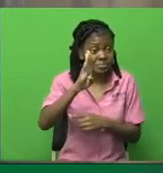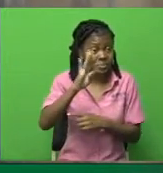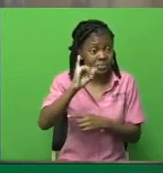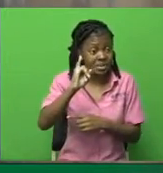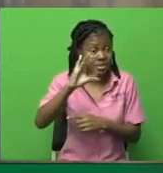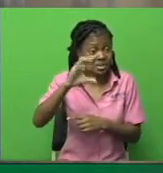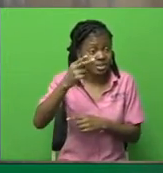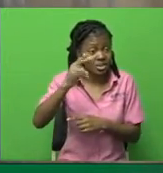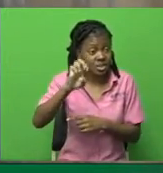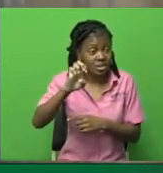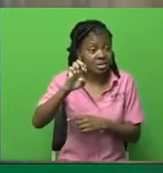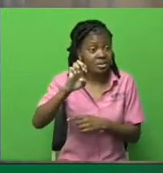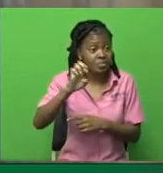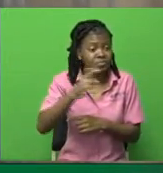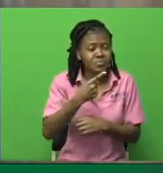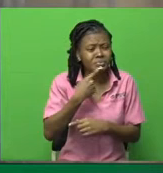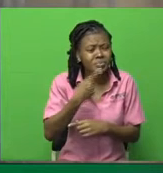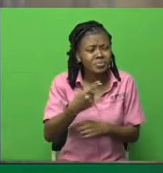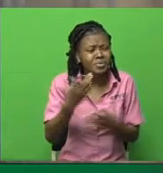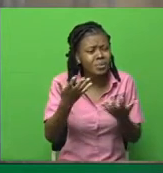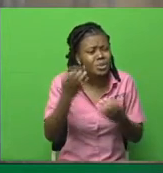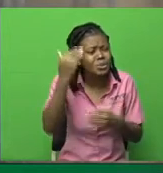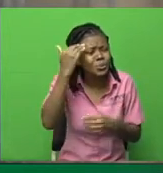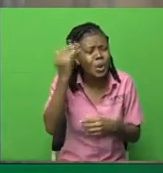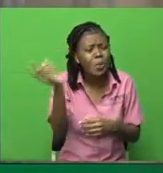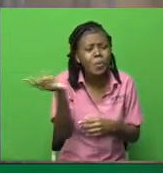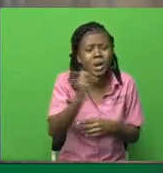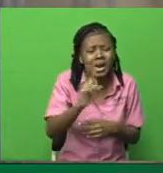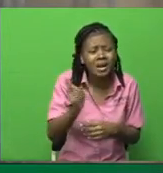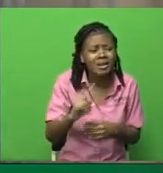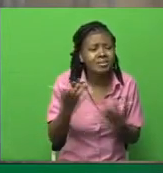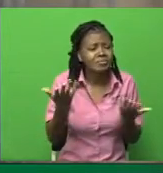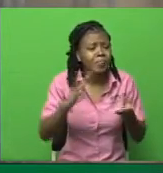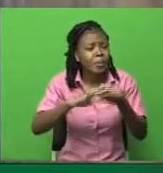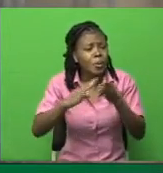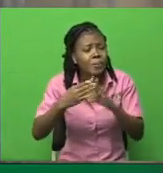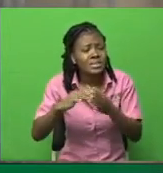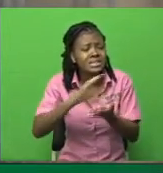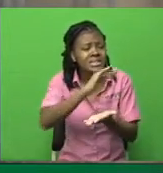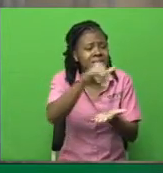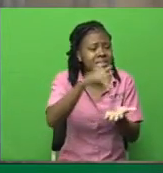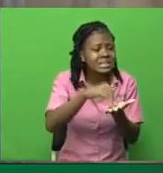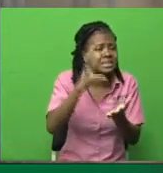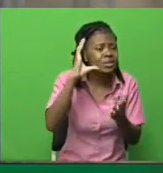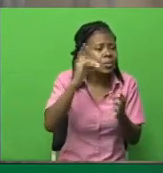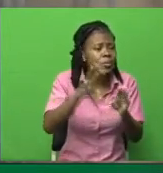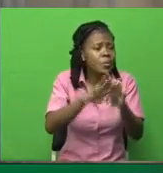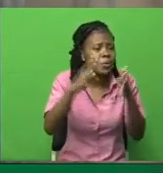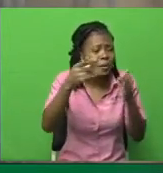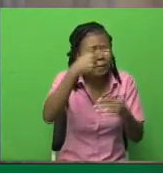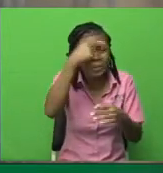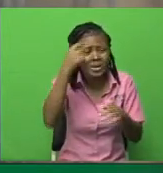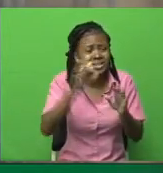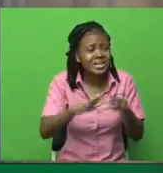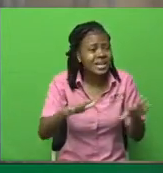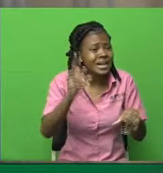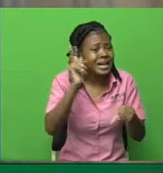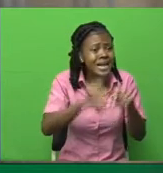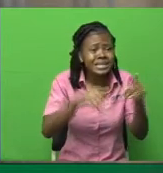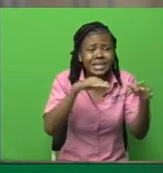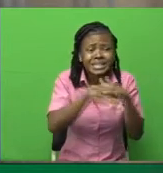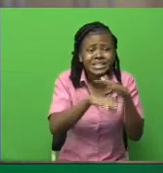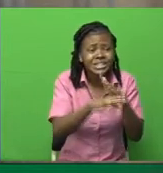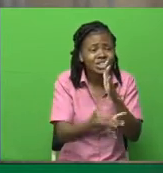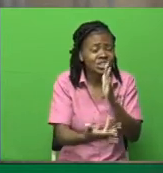centers will be reopened because children do not have access to the technology that is what our government aimed to do give our children access